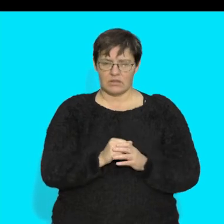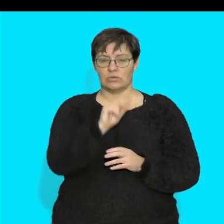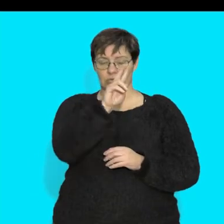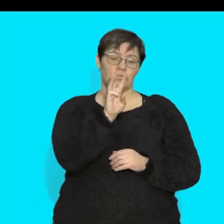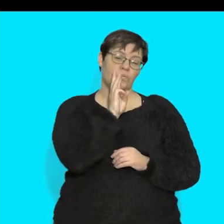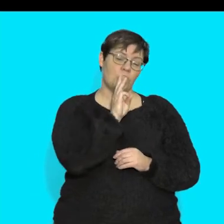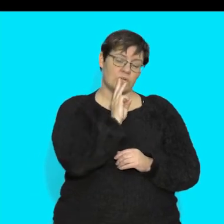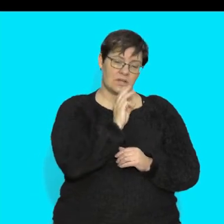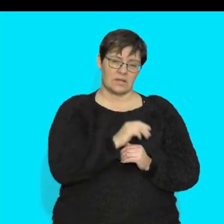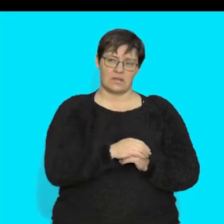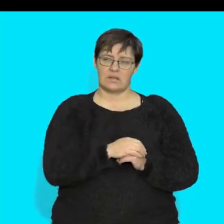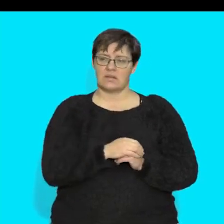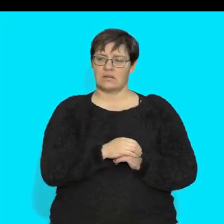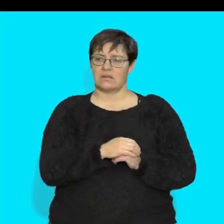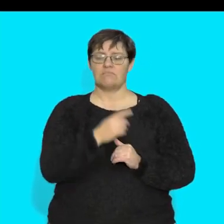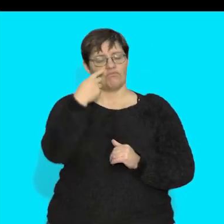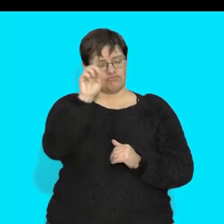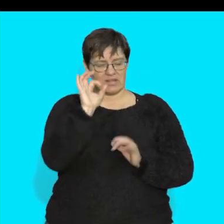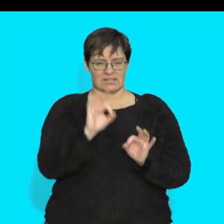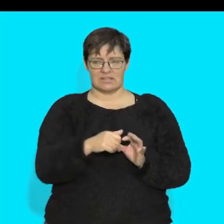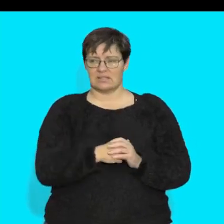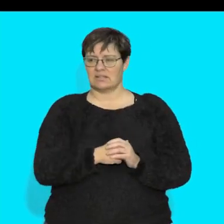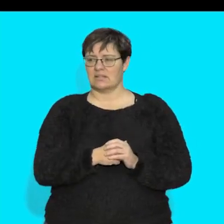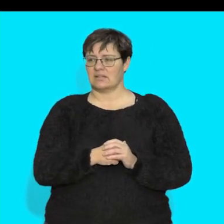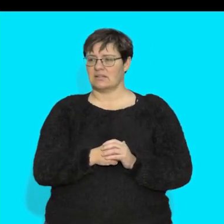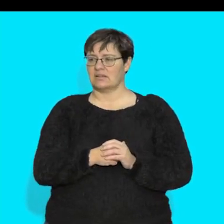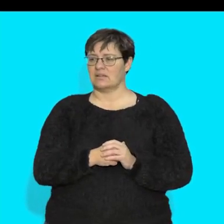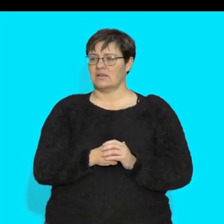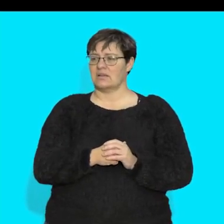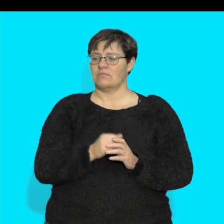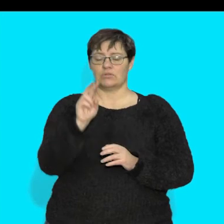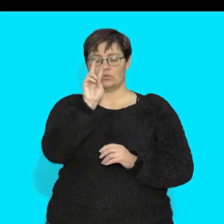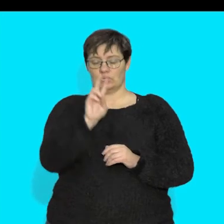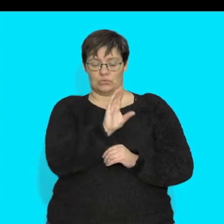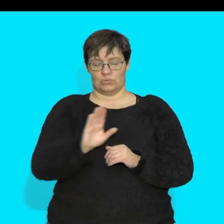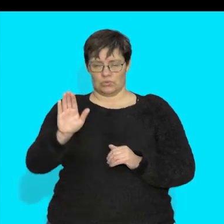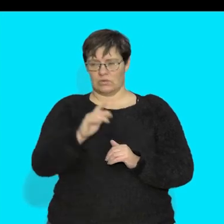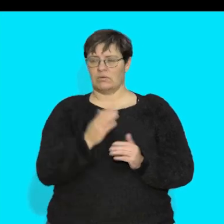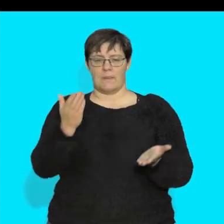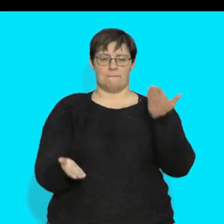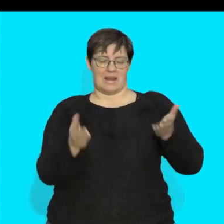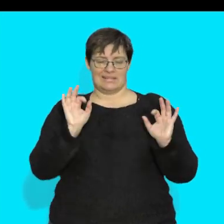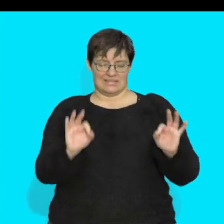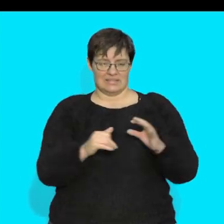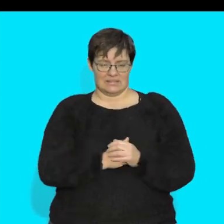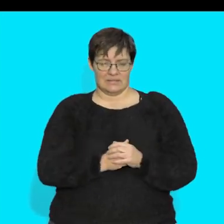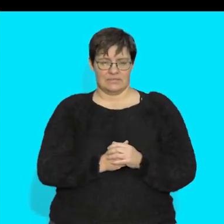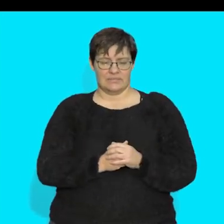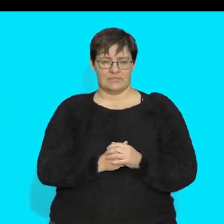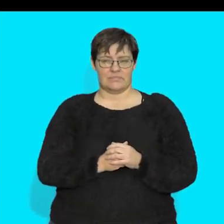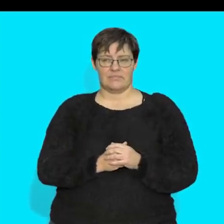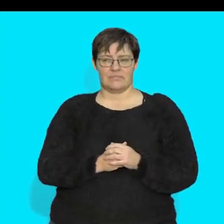because it's 2 water plus, yeah, I've got it absolutely right. I just must put the 2 in front of there so it's all nice and